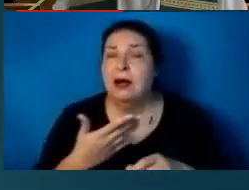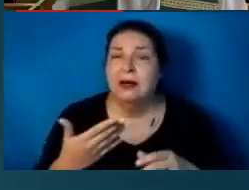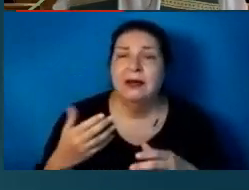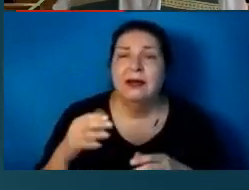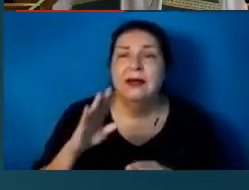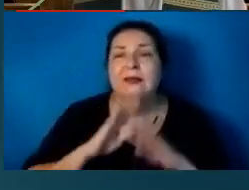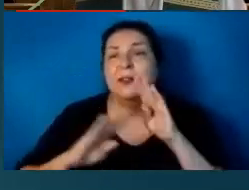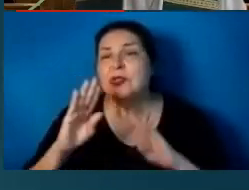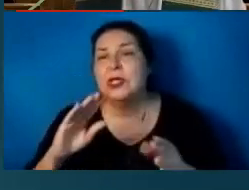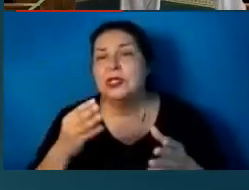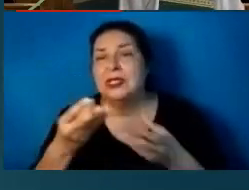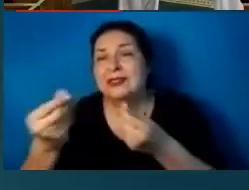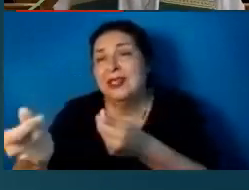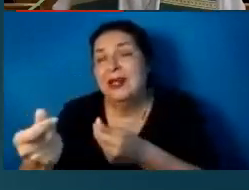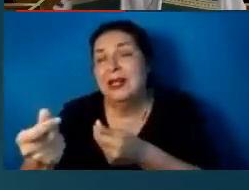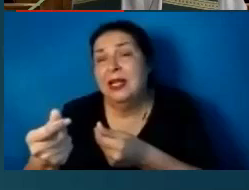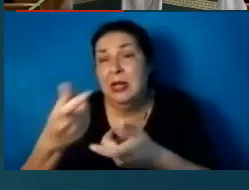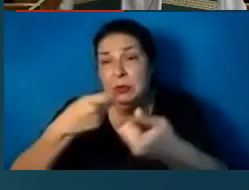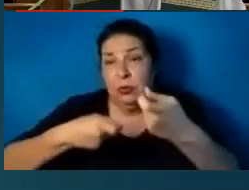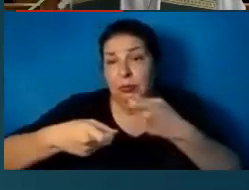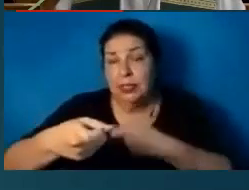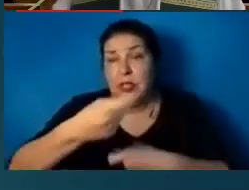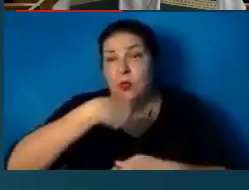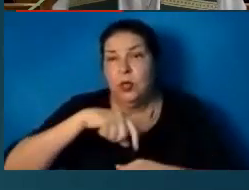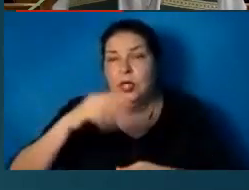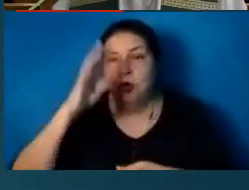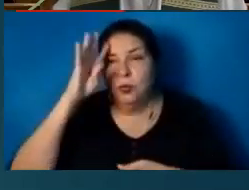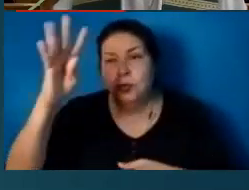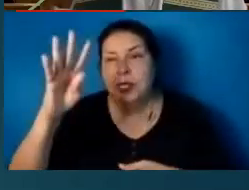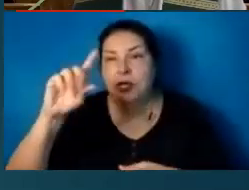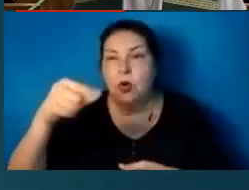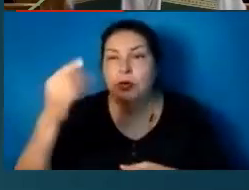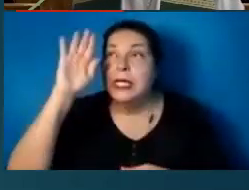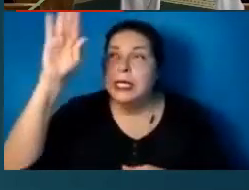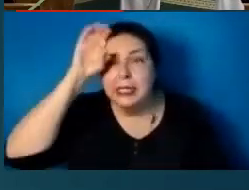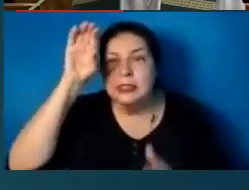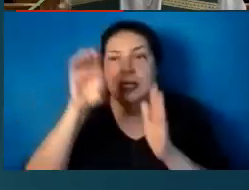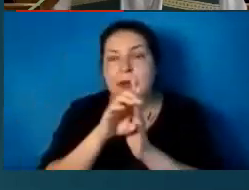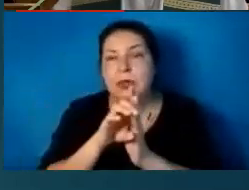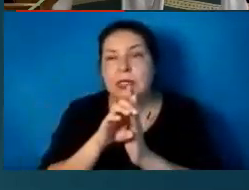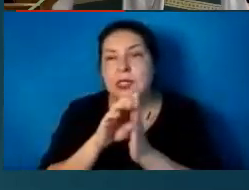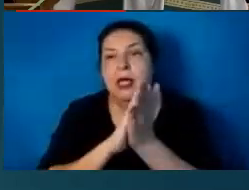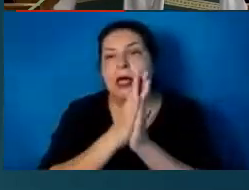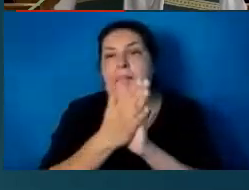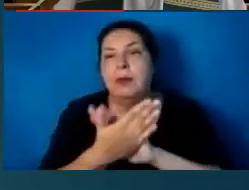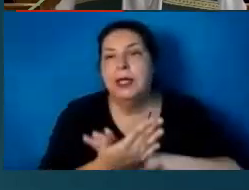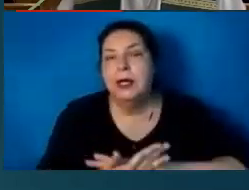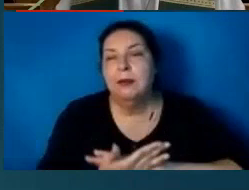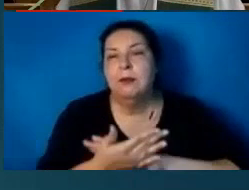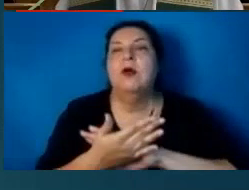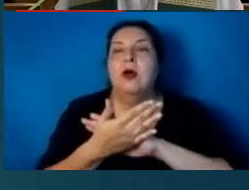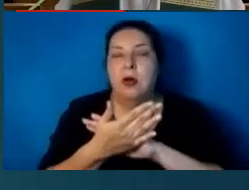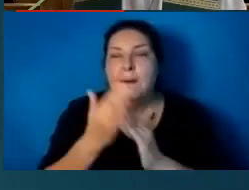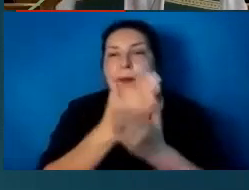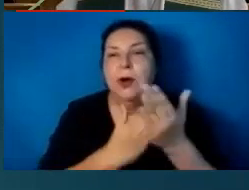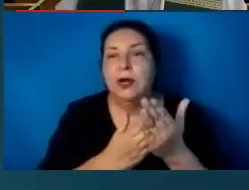its place, we who were created merely in his image have become partakers of much, much